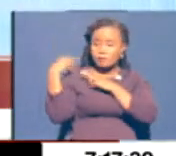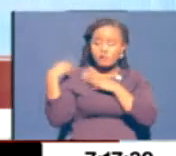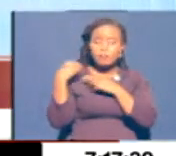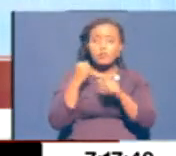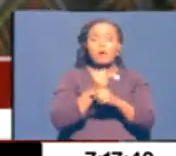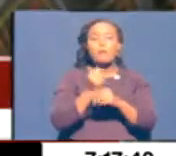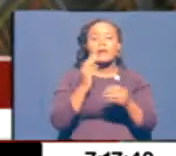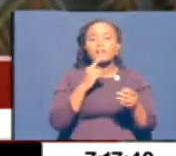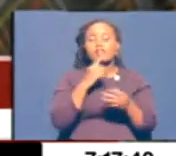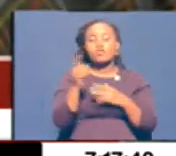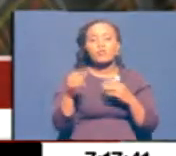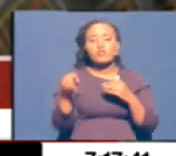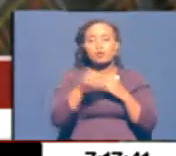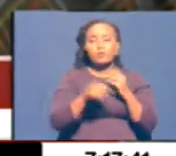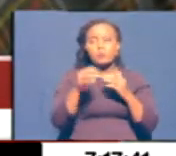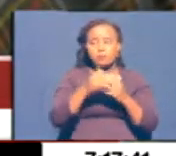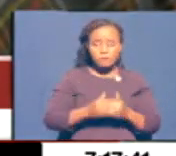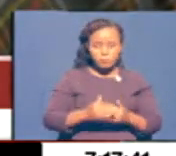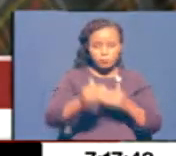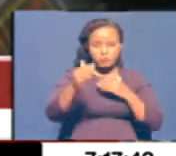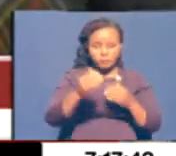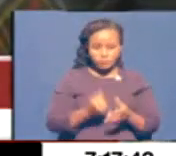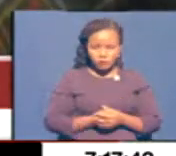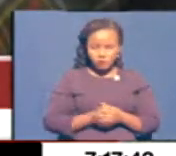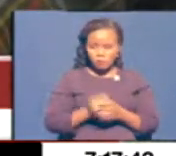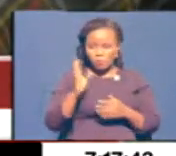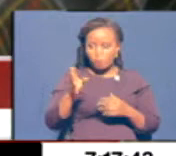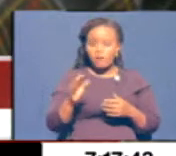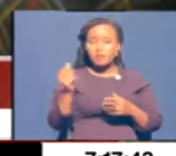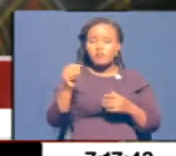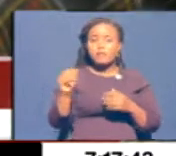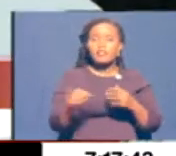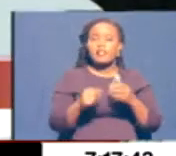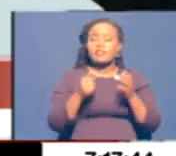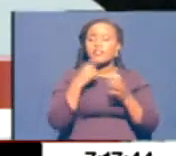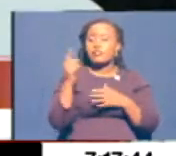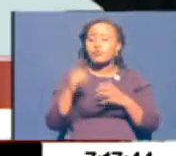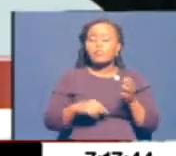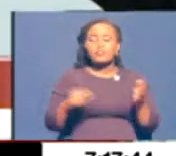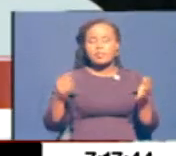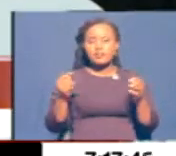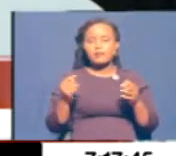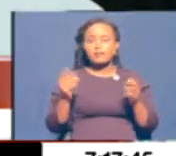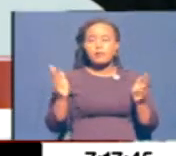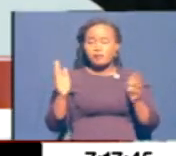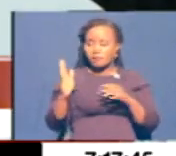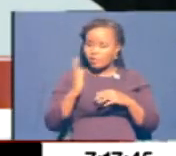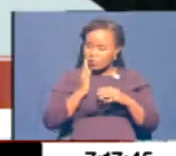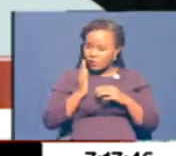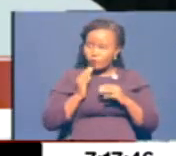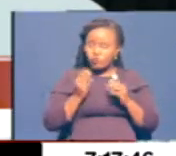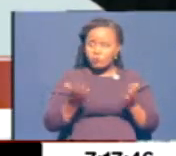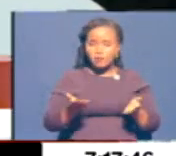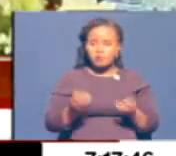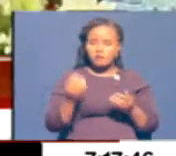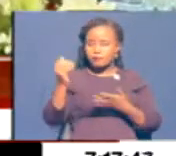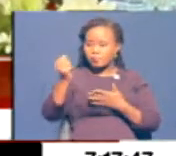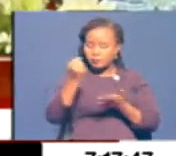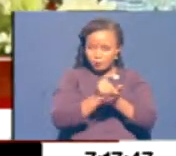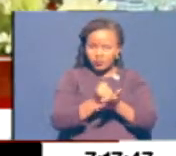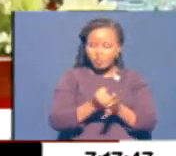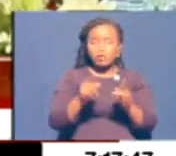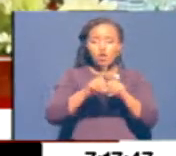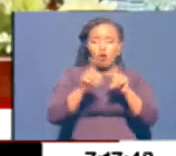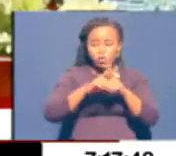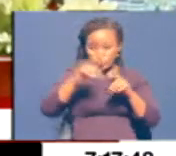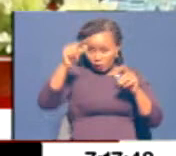as we go forward. Matiang'i alisema usalama utaimarishwa katika maeneo yaliyo katika hatari ya kukumbwa na ghasia, akiongeza kuwa serikali